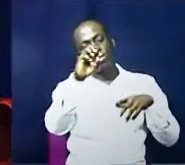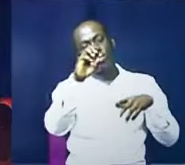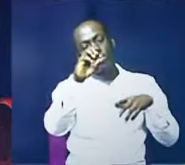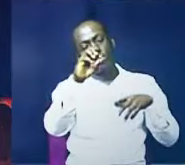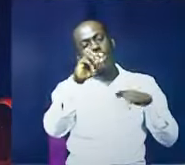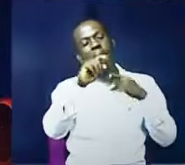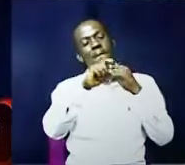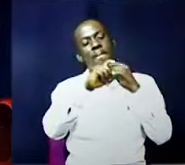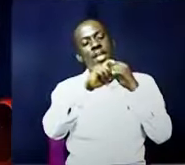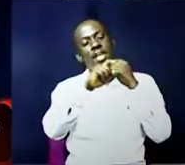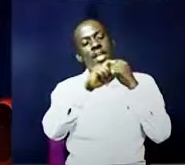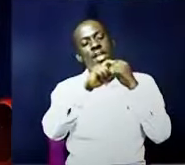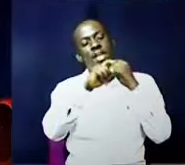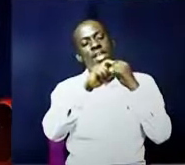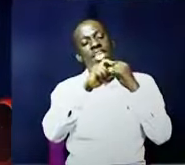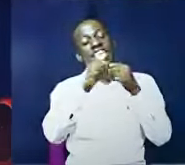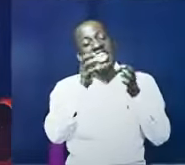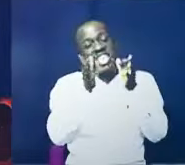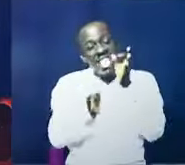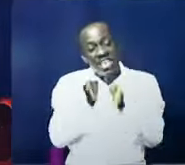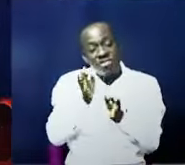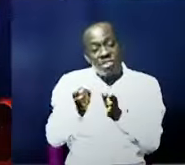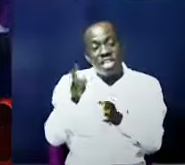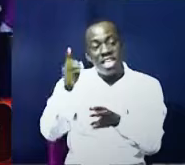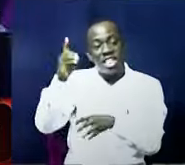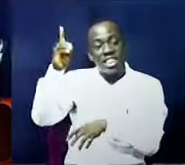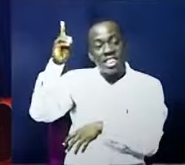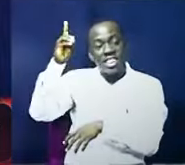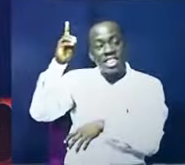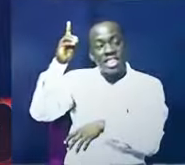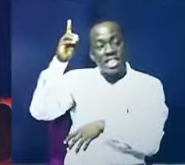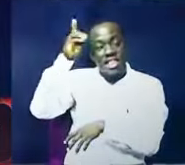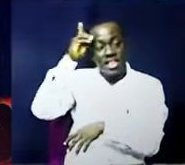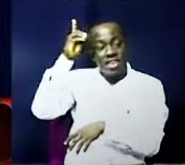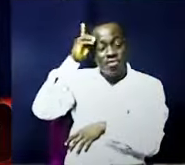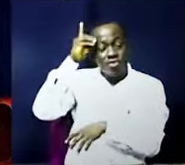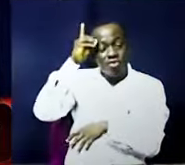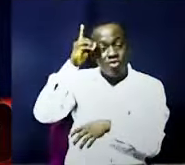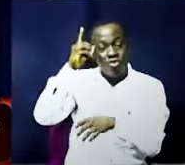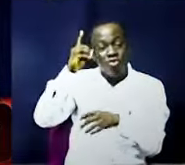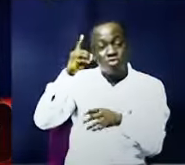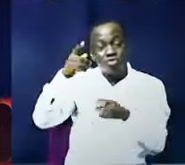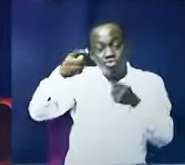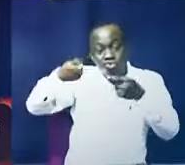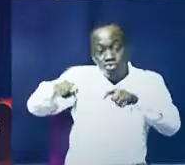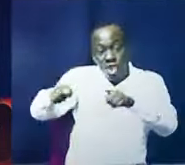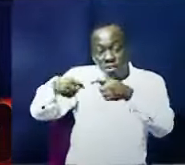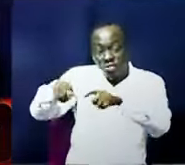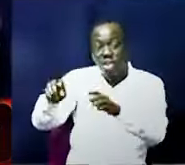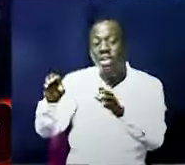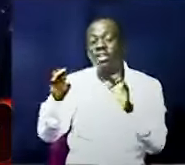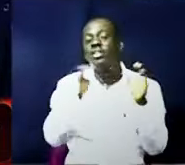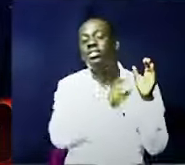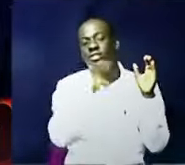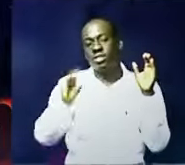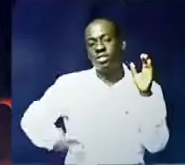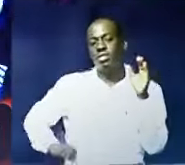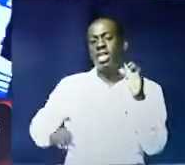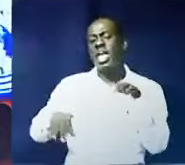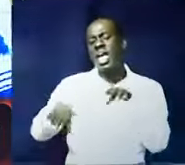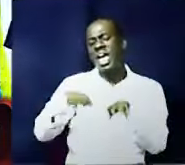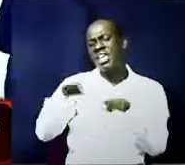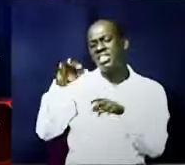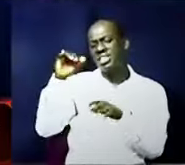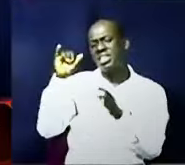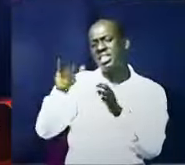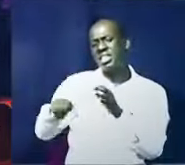the devil tempted Christ, say upon some sort Christo say, he did so because he knew he was vulnerable. Oh yes,